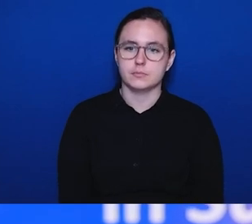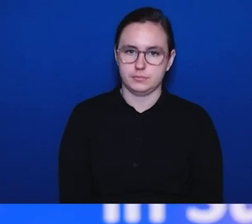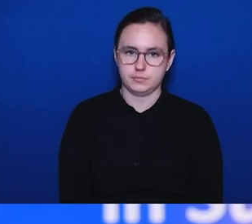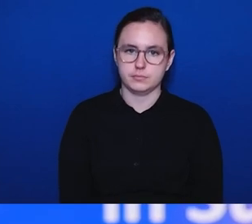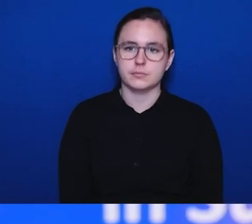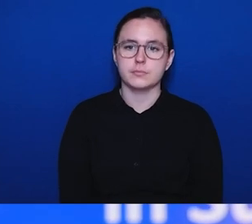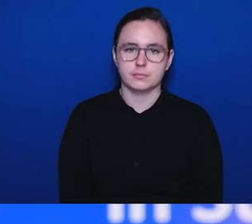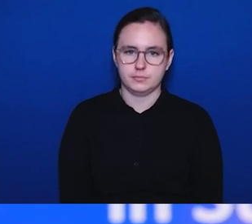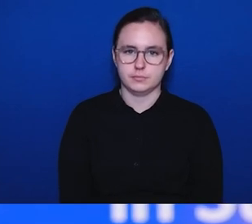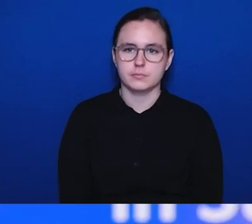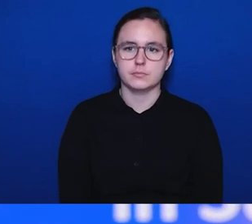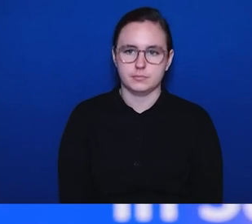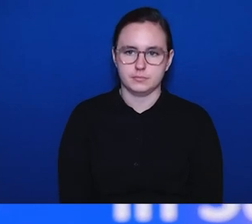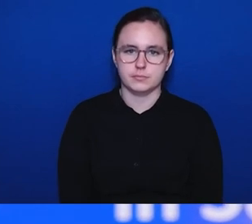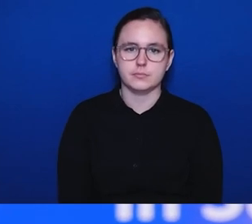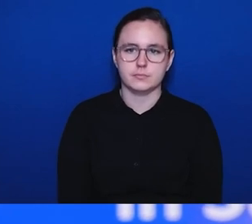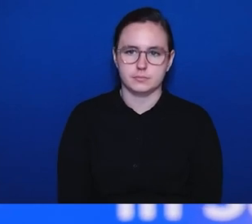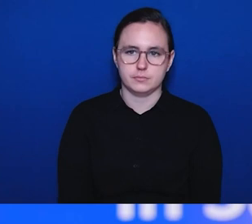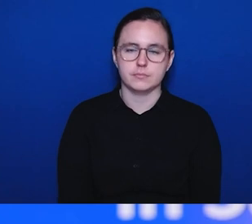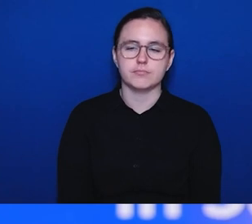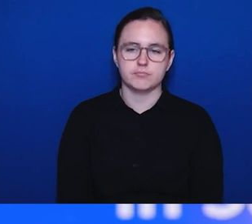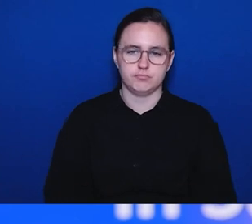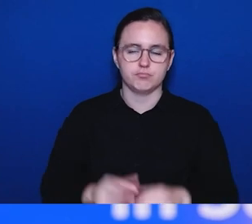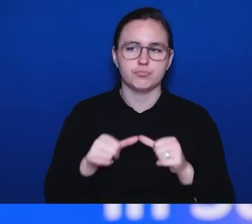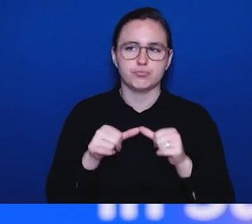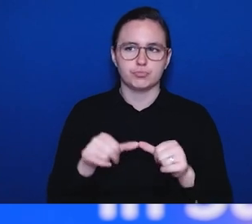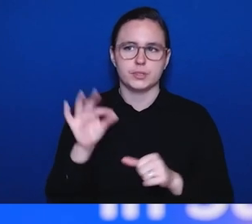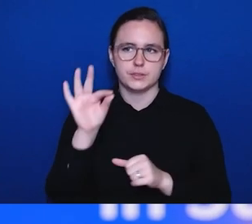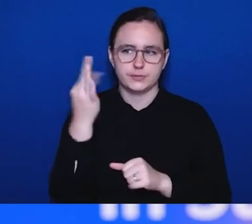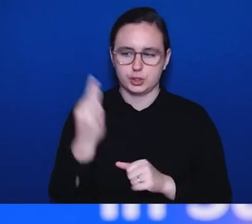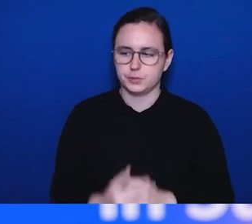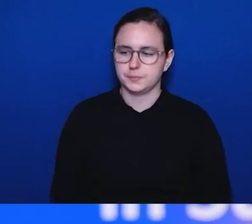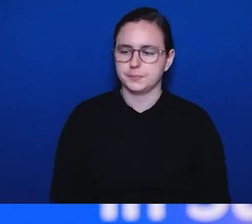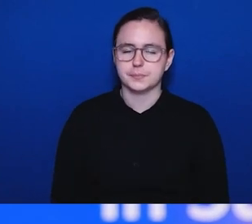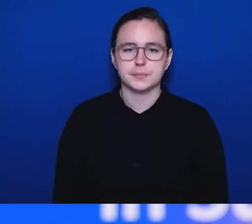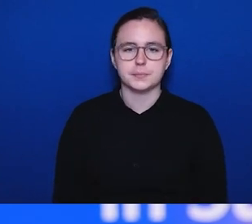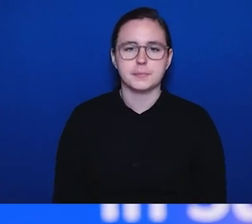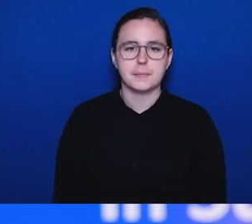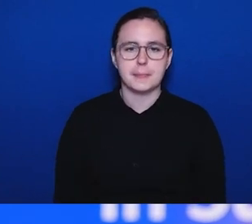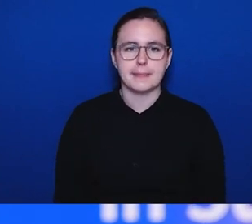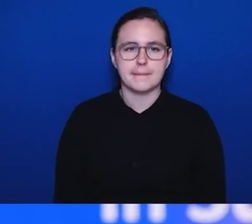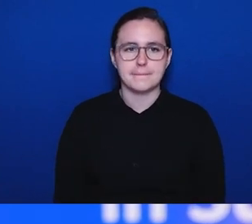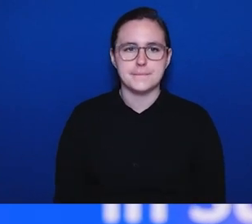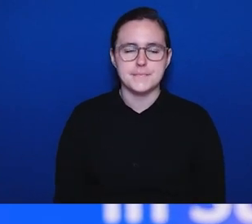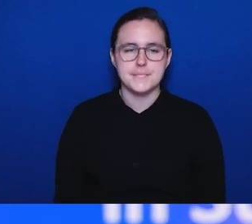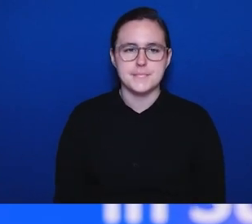plutôt de 2026 maintenant. Qu'est-ce qui explique les délais et combien de médecins on veut former à terme? Franchement, c'est pas un délai.